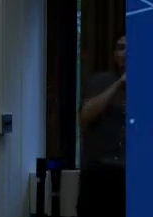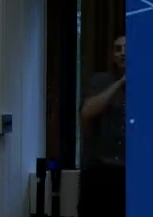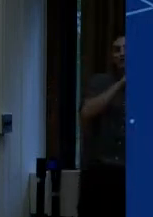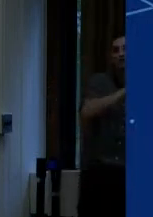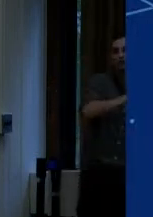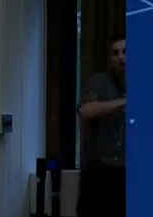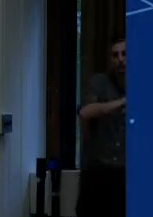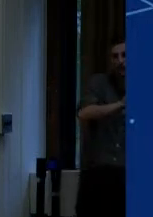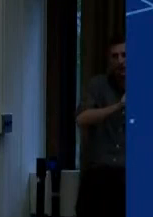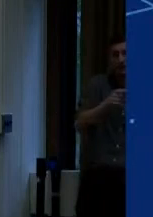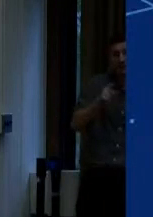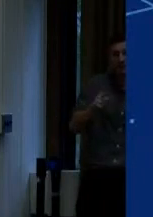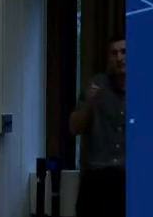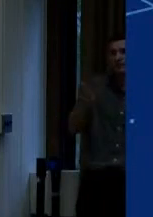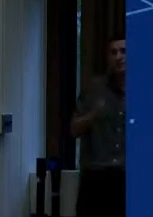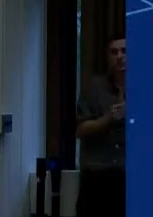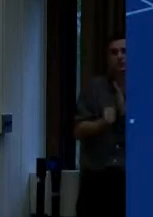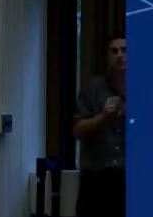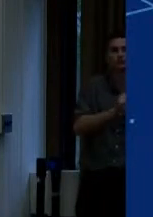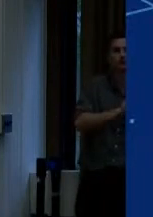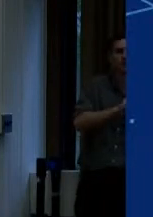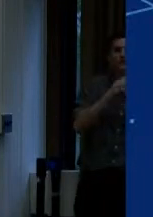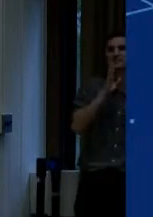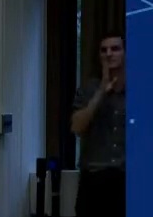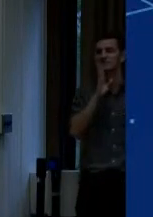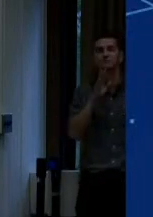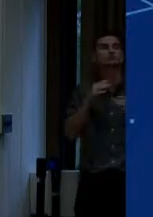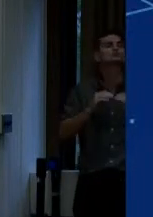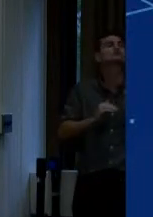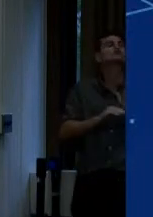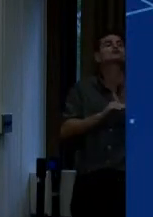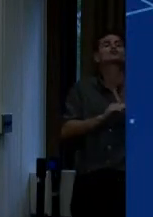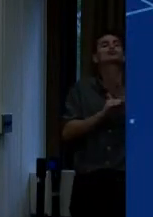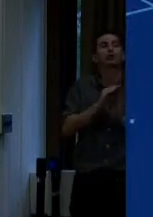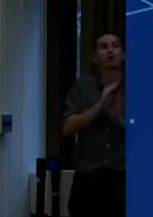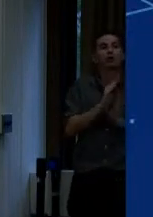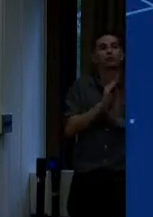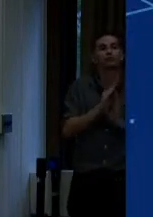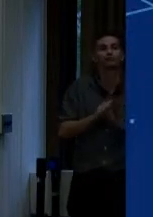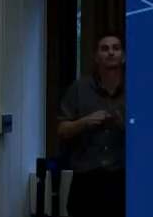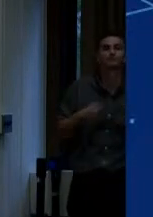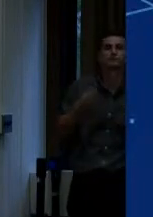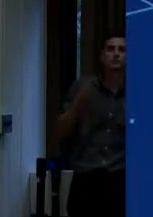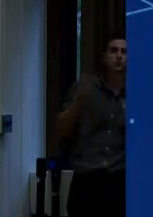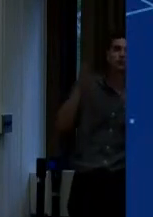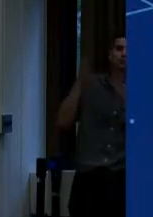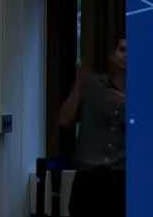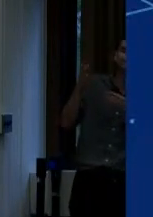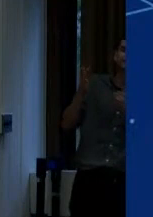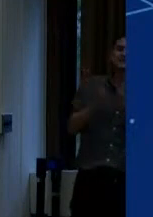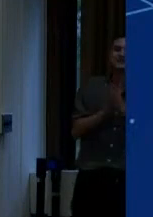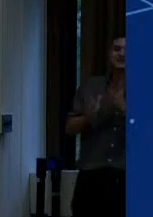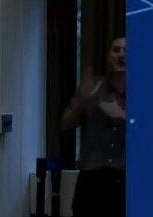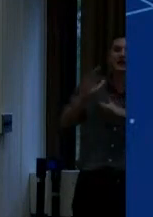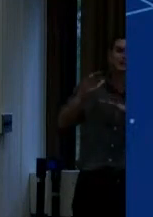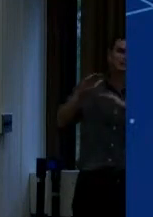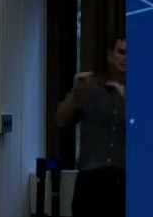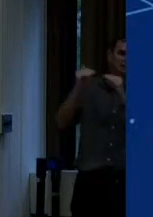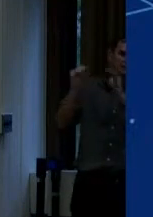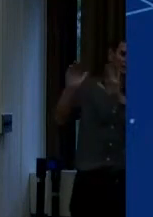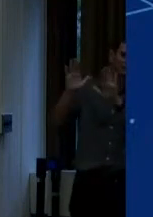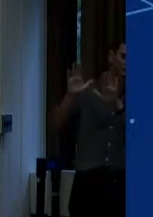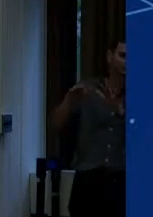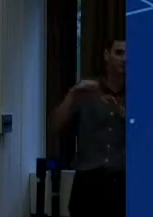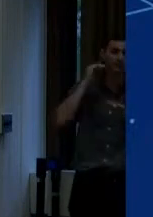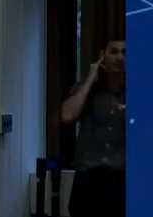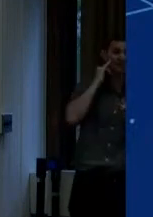result. So when we do a research project, there are definitely a couple of weeks in there at least, and this is with a college level English class. So with